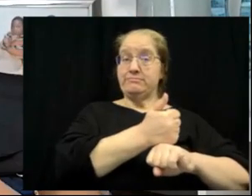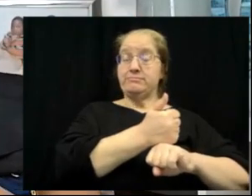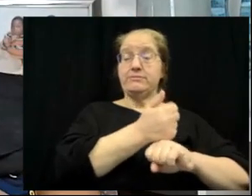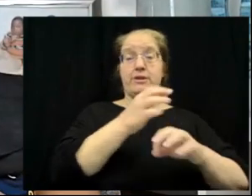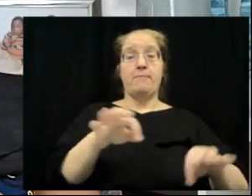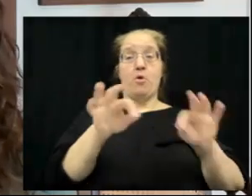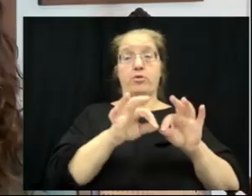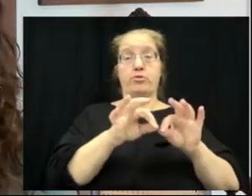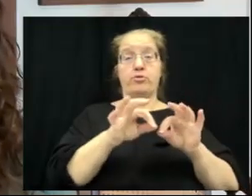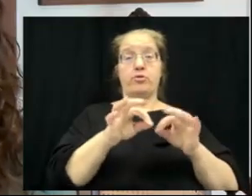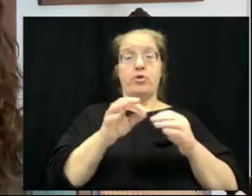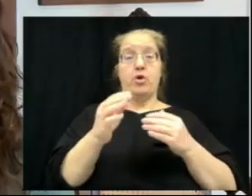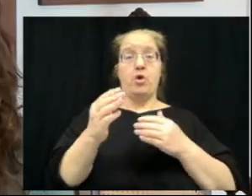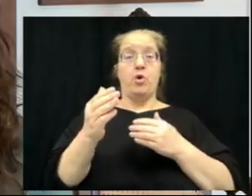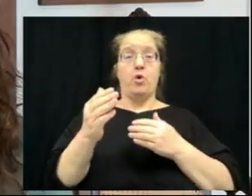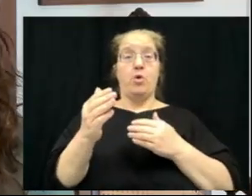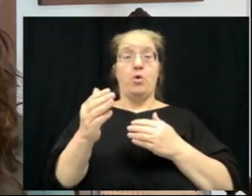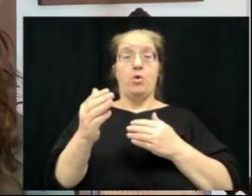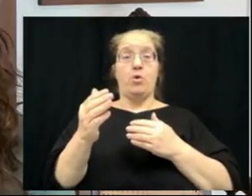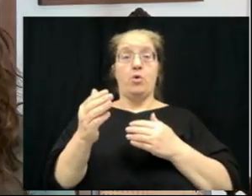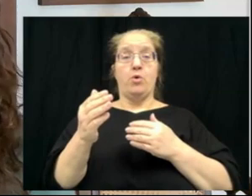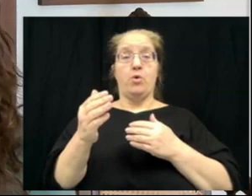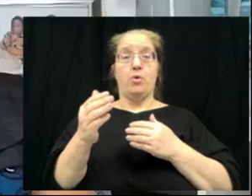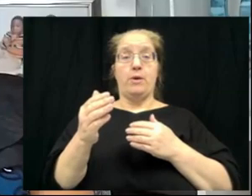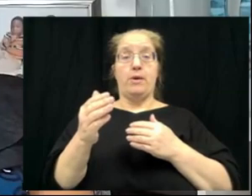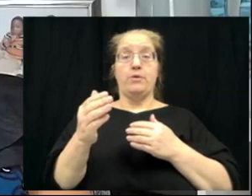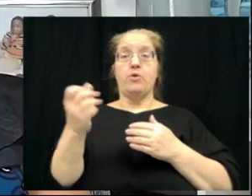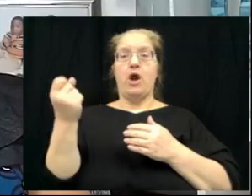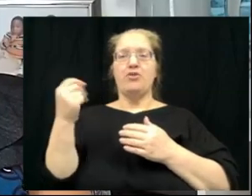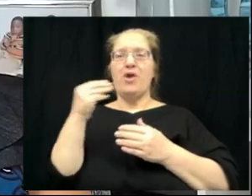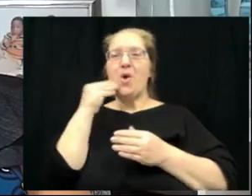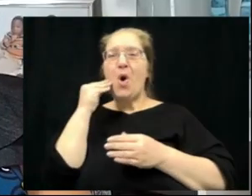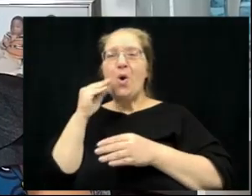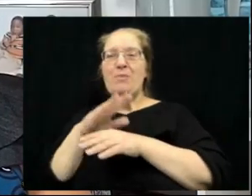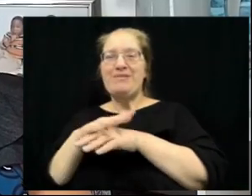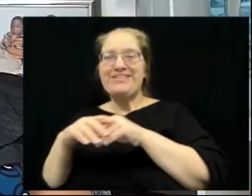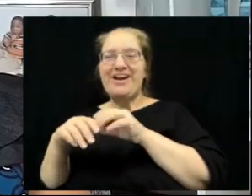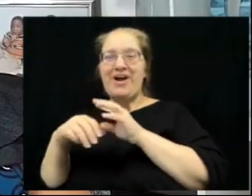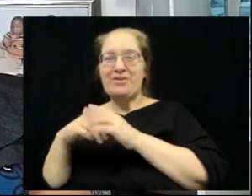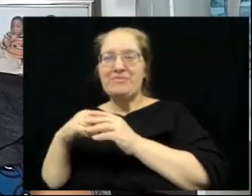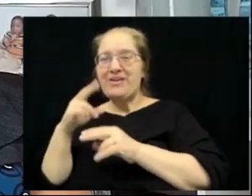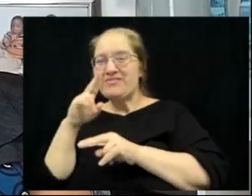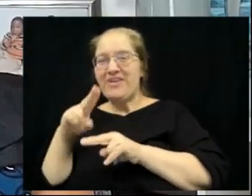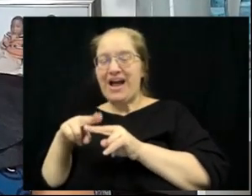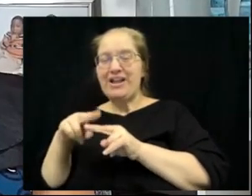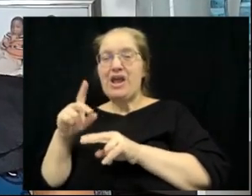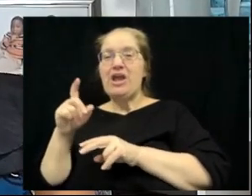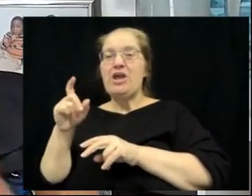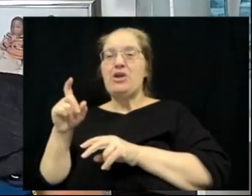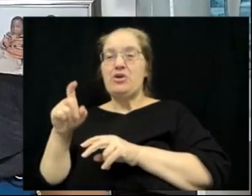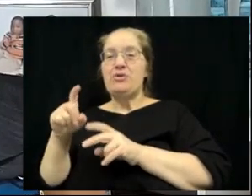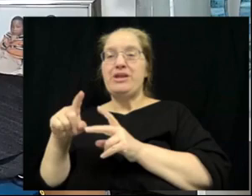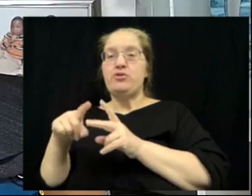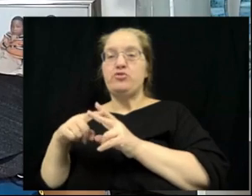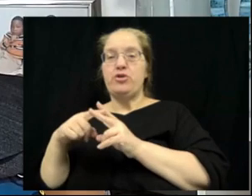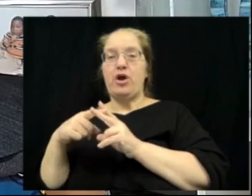of home is, Yes, that you're going to like pull it away days before school, and you let them know this